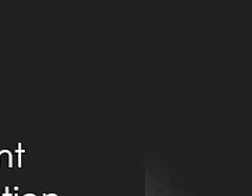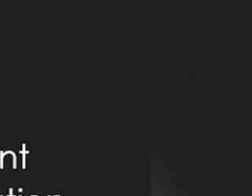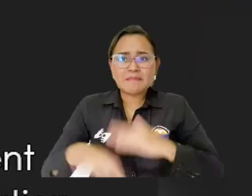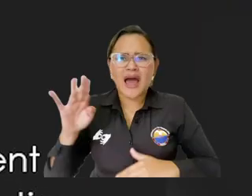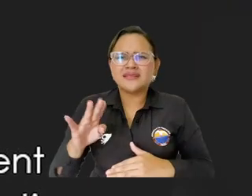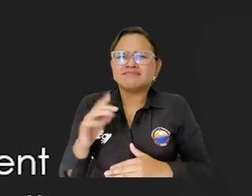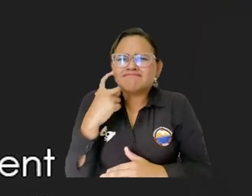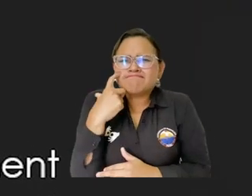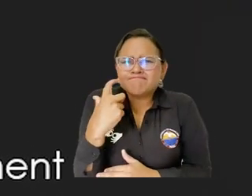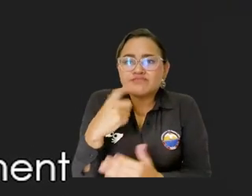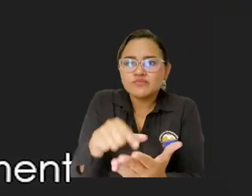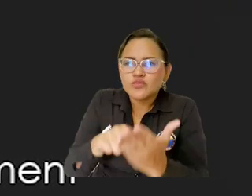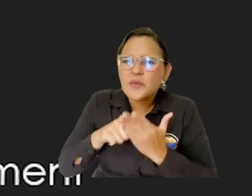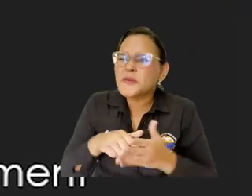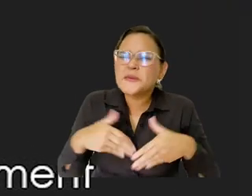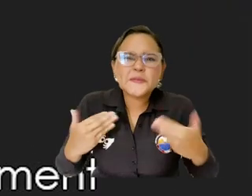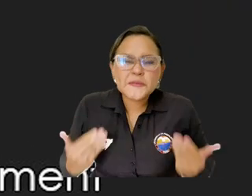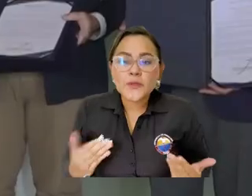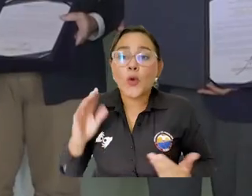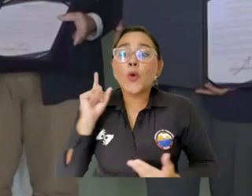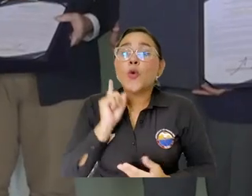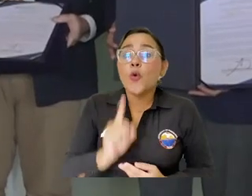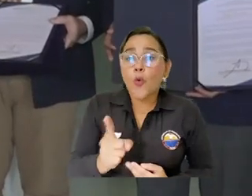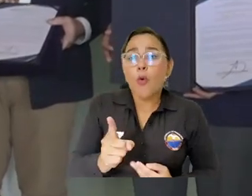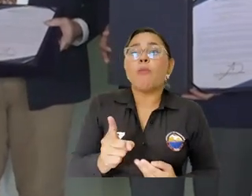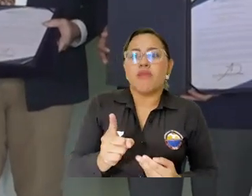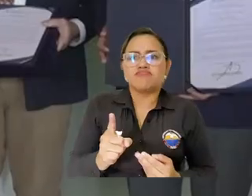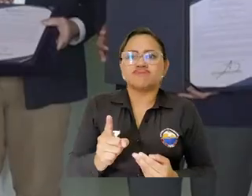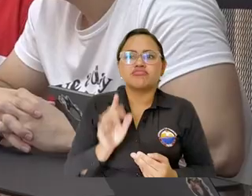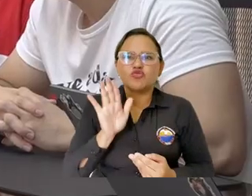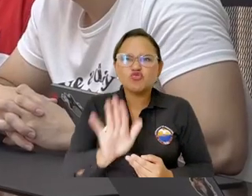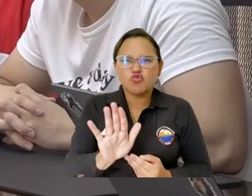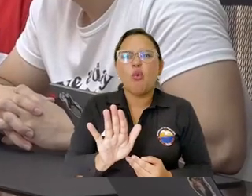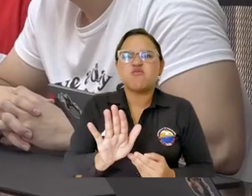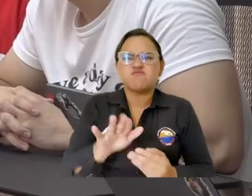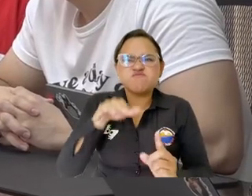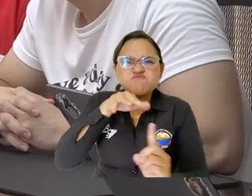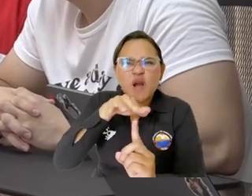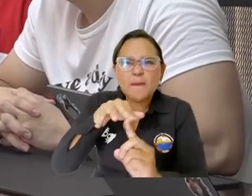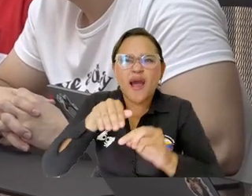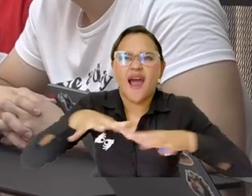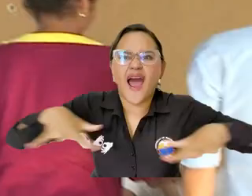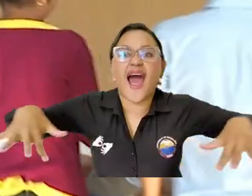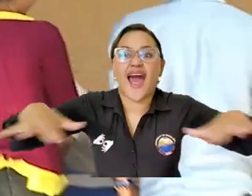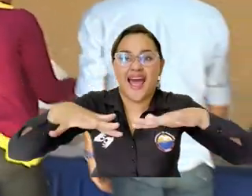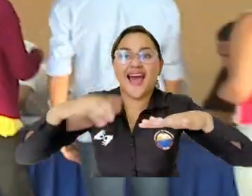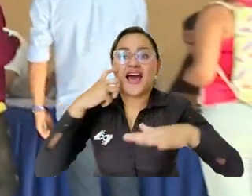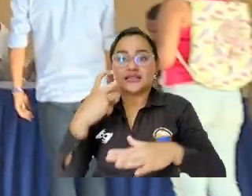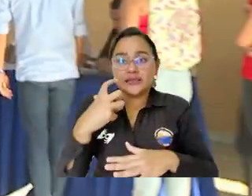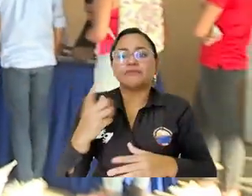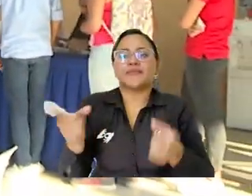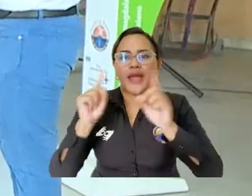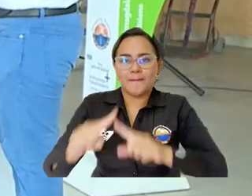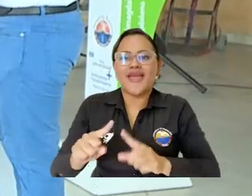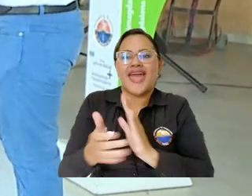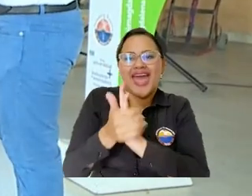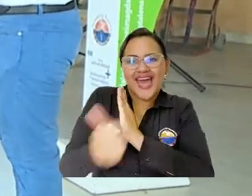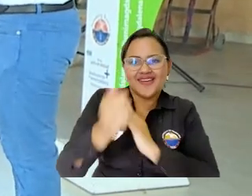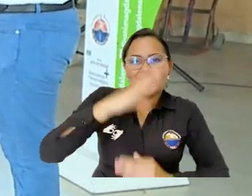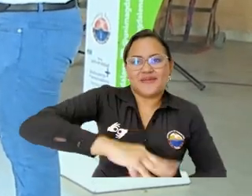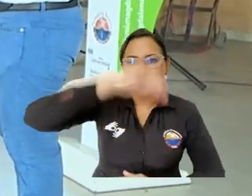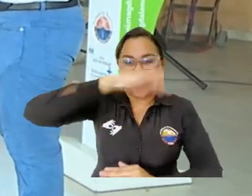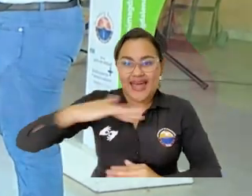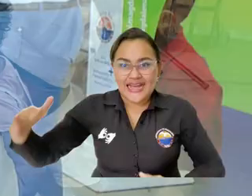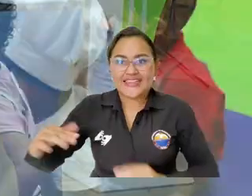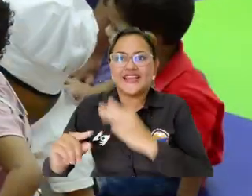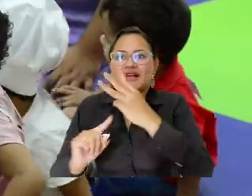especially. Entre los hitos que motivaron el premio se encuentra la ampliación de la cobertura educativa, la implementación del programa Talento